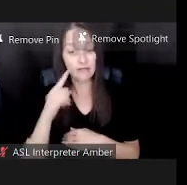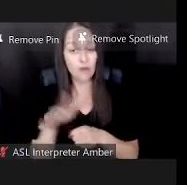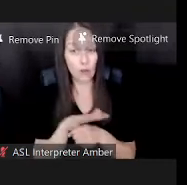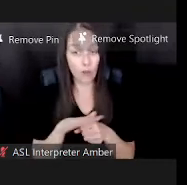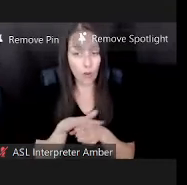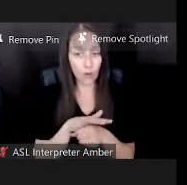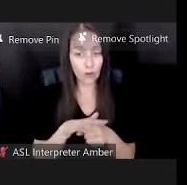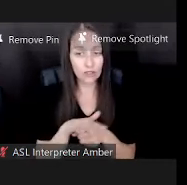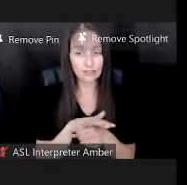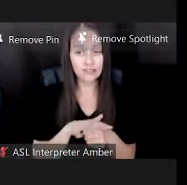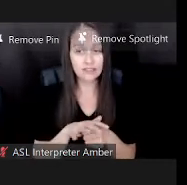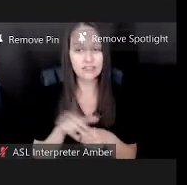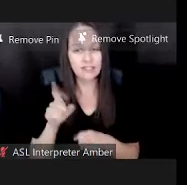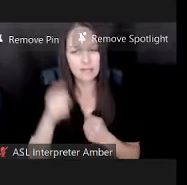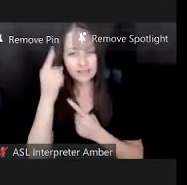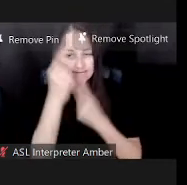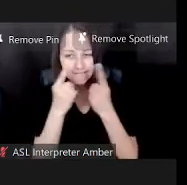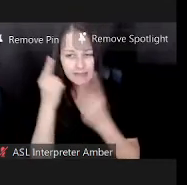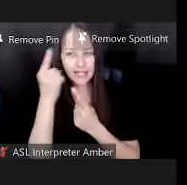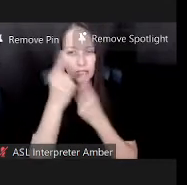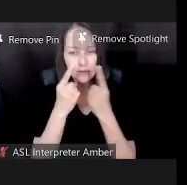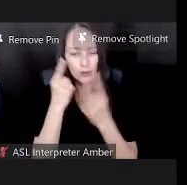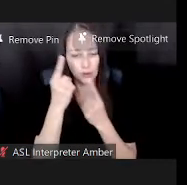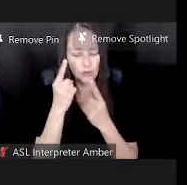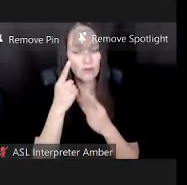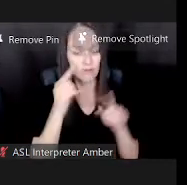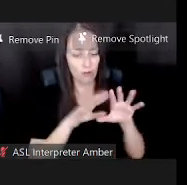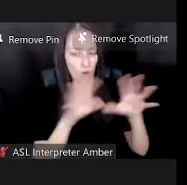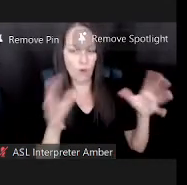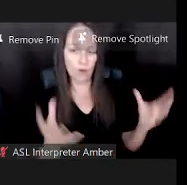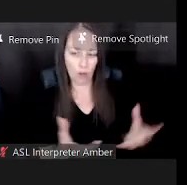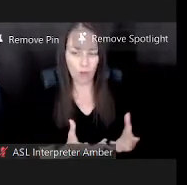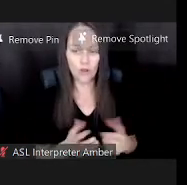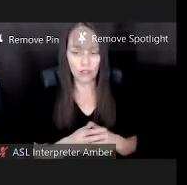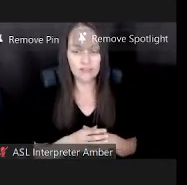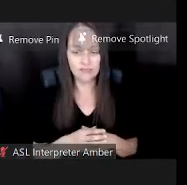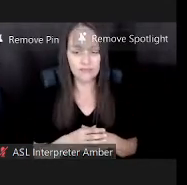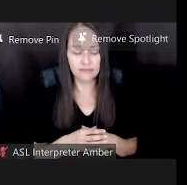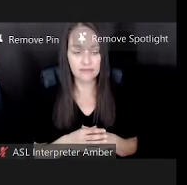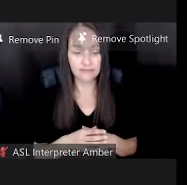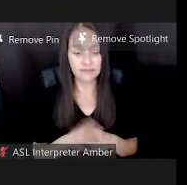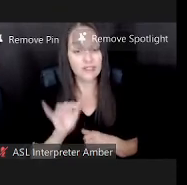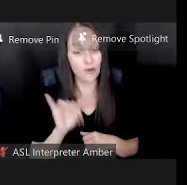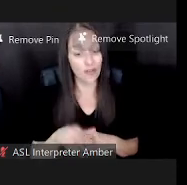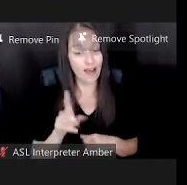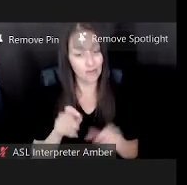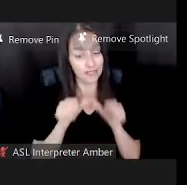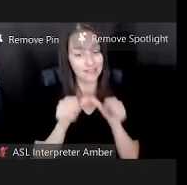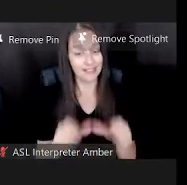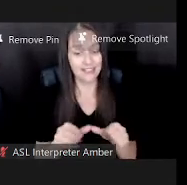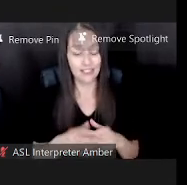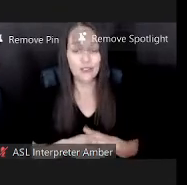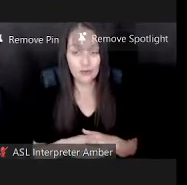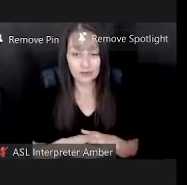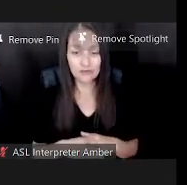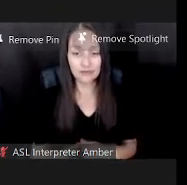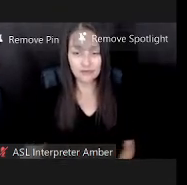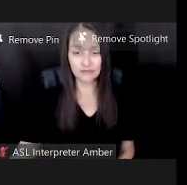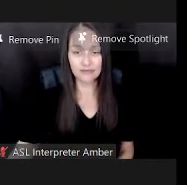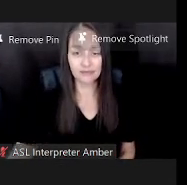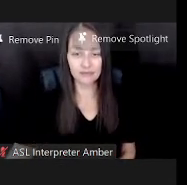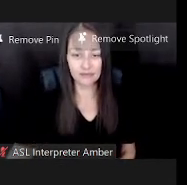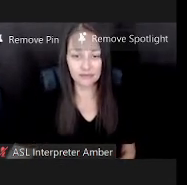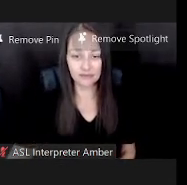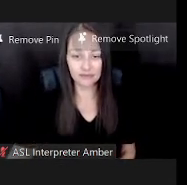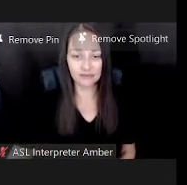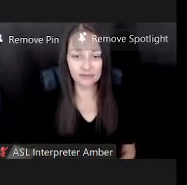thinking through and with one another at a global level. Absolutely. That thing needs to stick. Yeah. Yeah. I can't wait to be